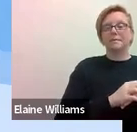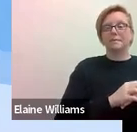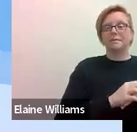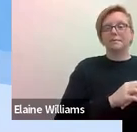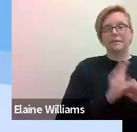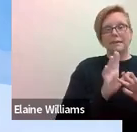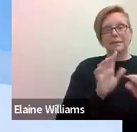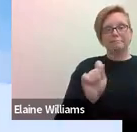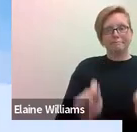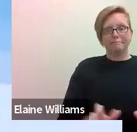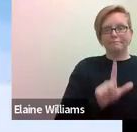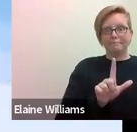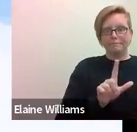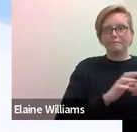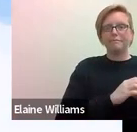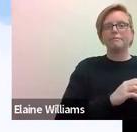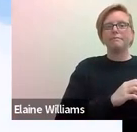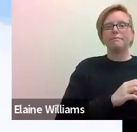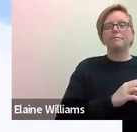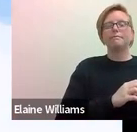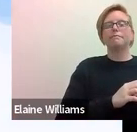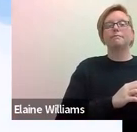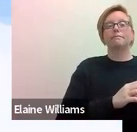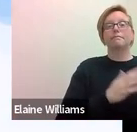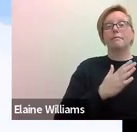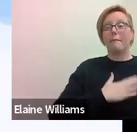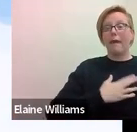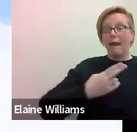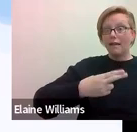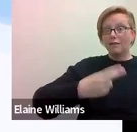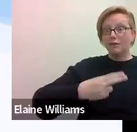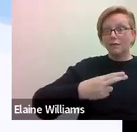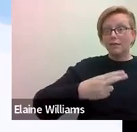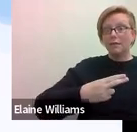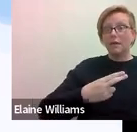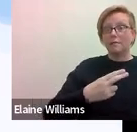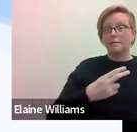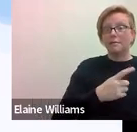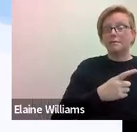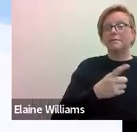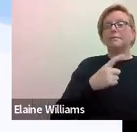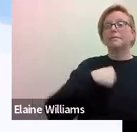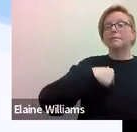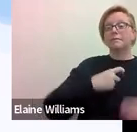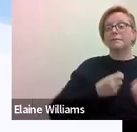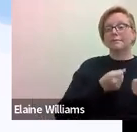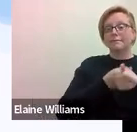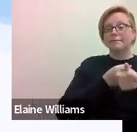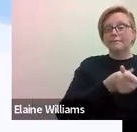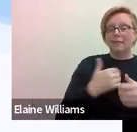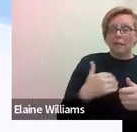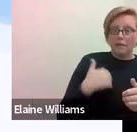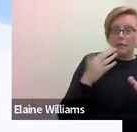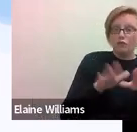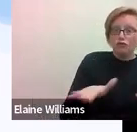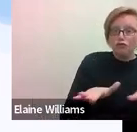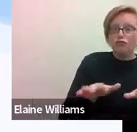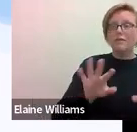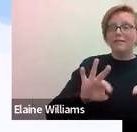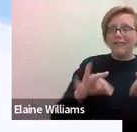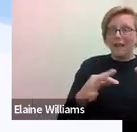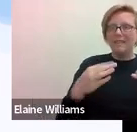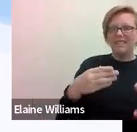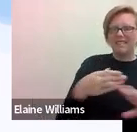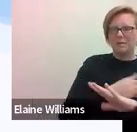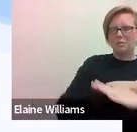just go to the next slide. A little bit about me. I have been supporting young children and families, all preschool age